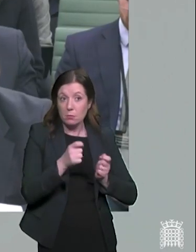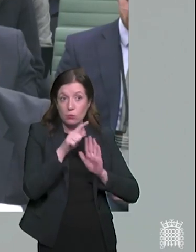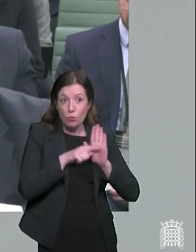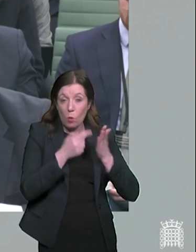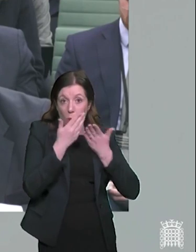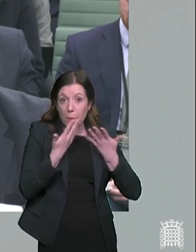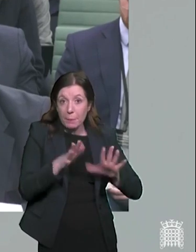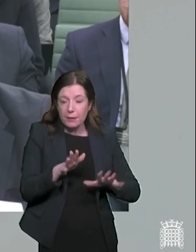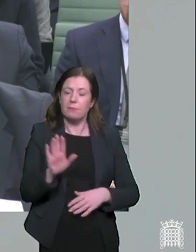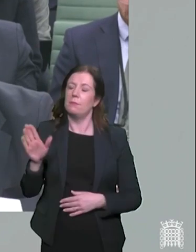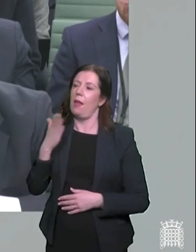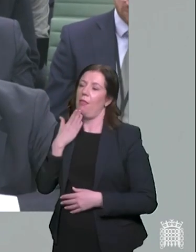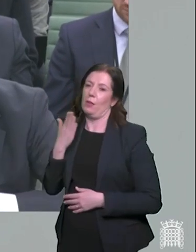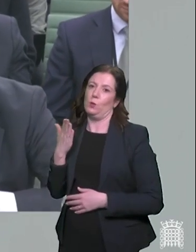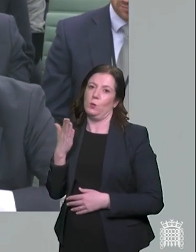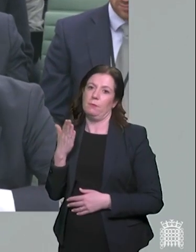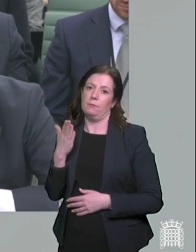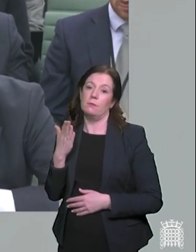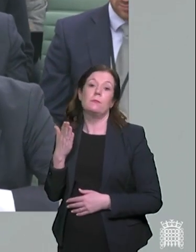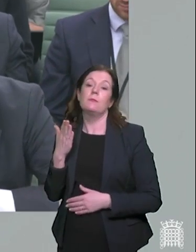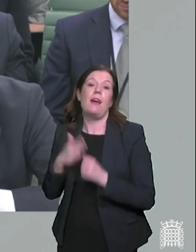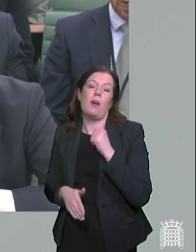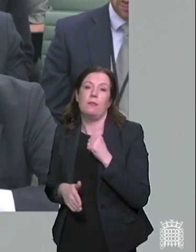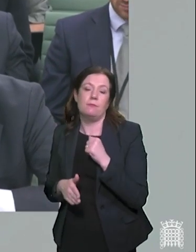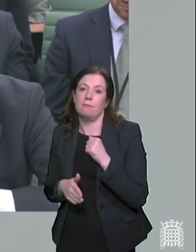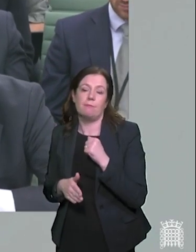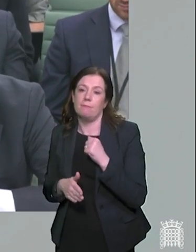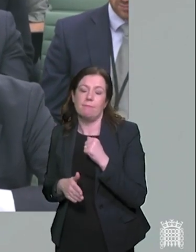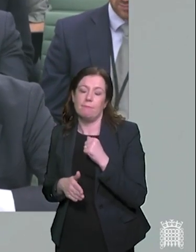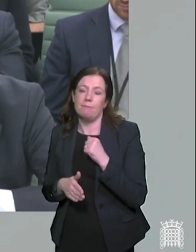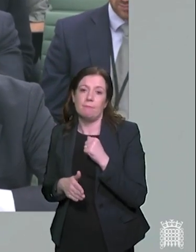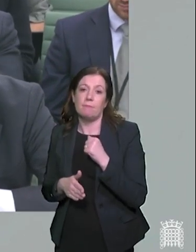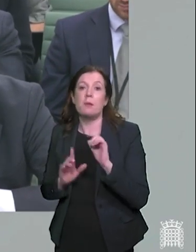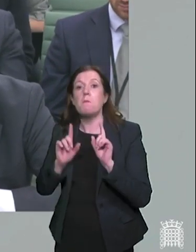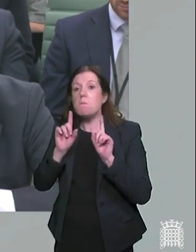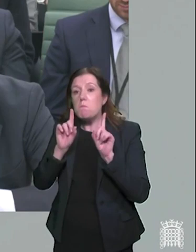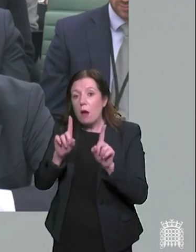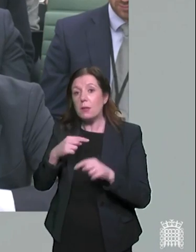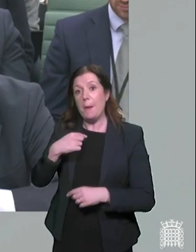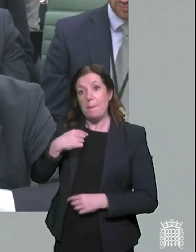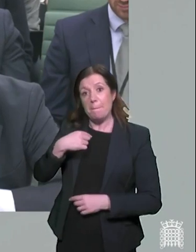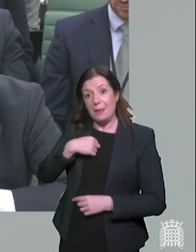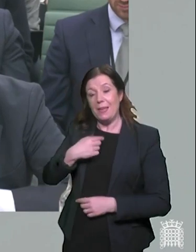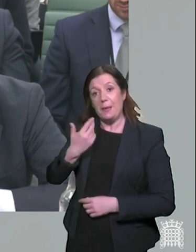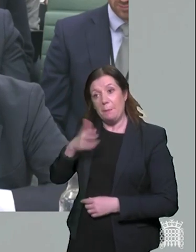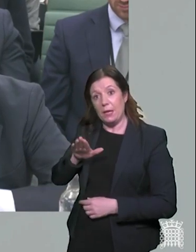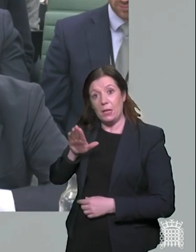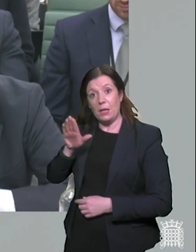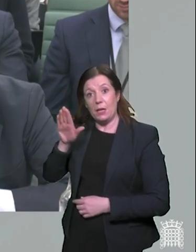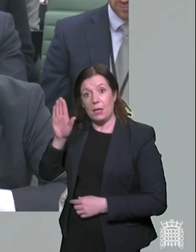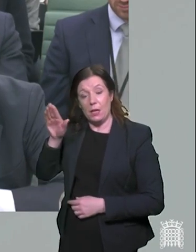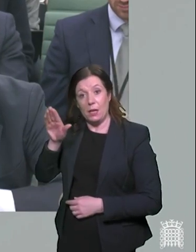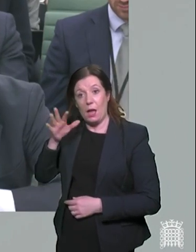very much, Mr Costa. Well, no, the short answer is no, they didn't, but nor did I seek assurances